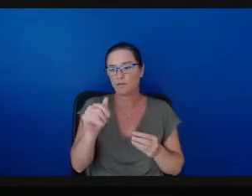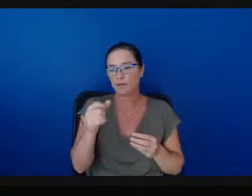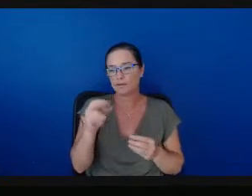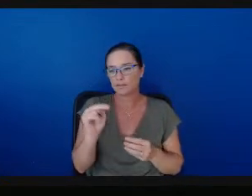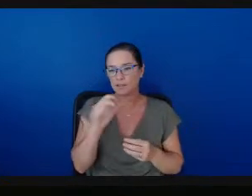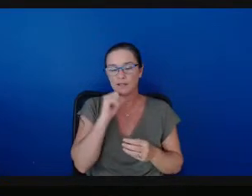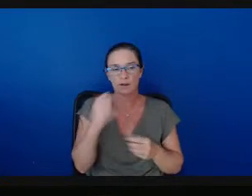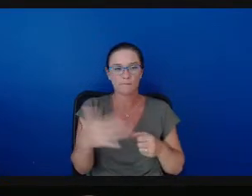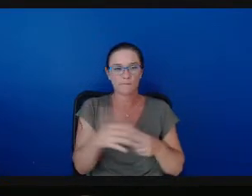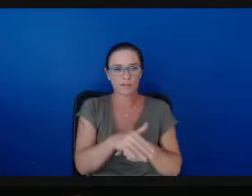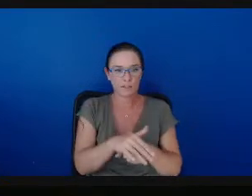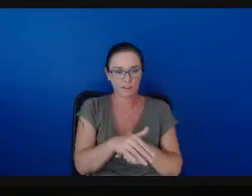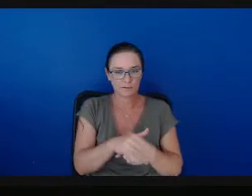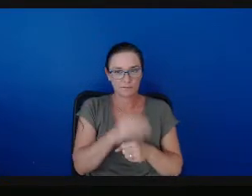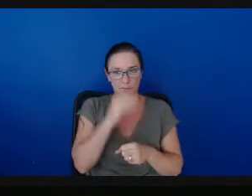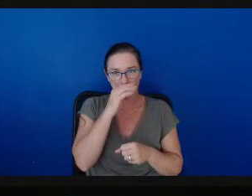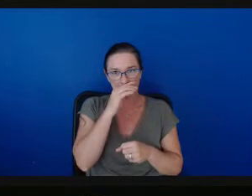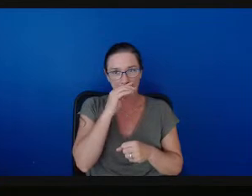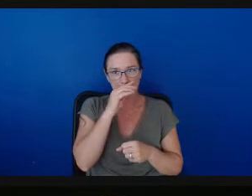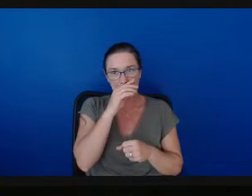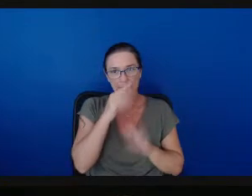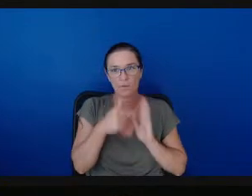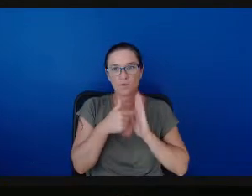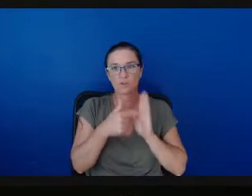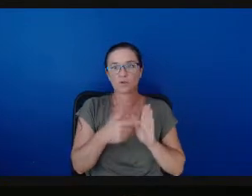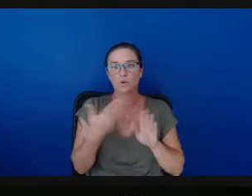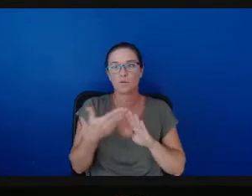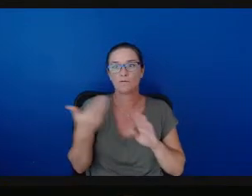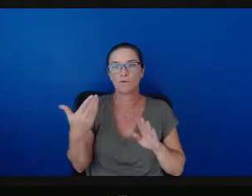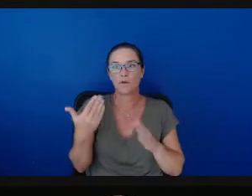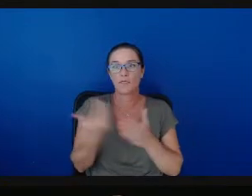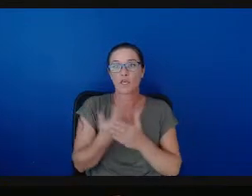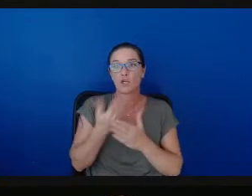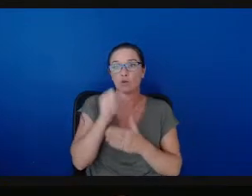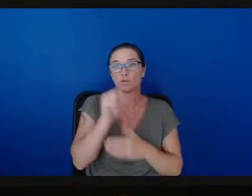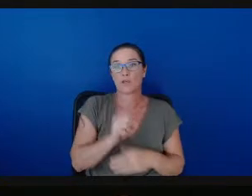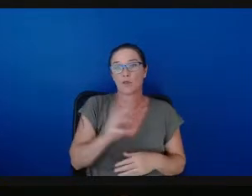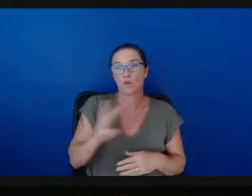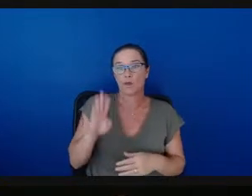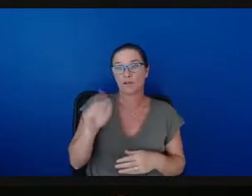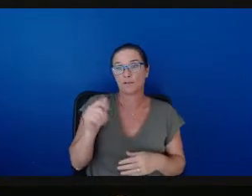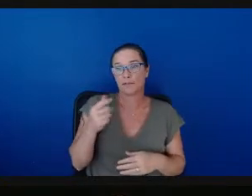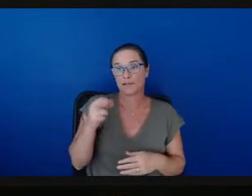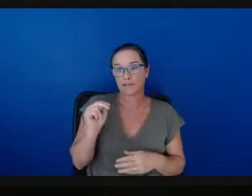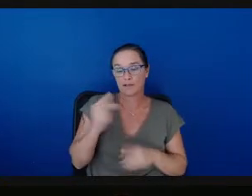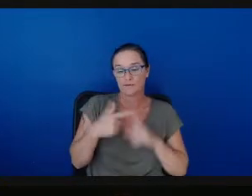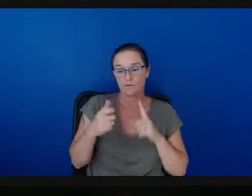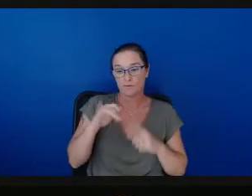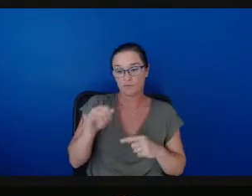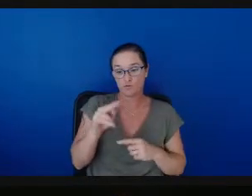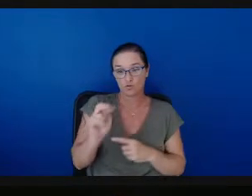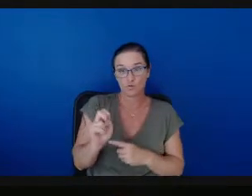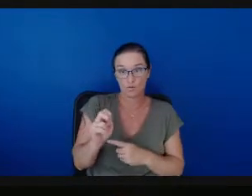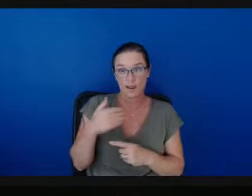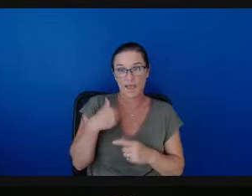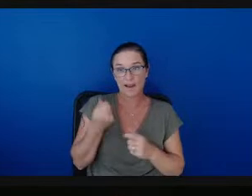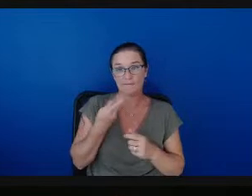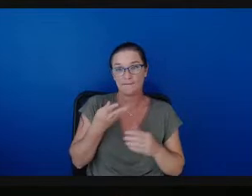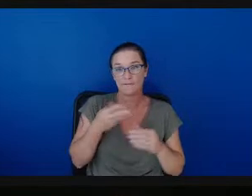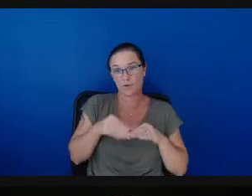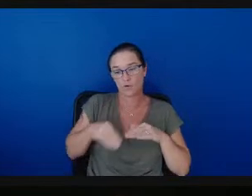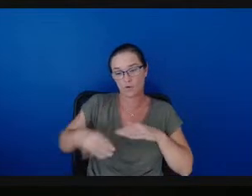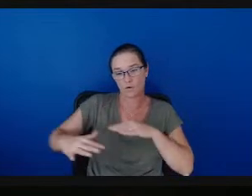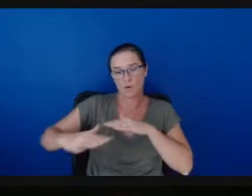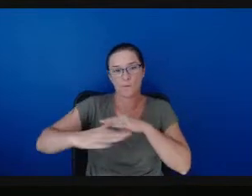here. And we showed earlier that new Southwest Basin from the June eruption had a couple of flows right here come into